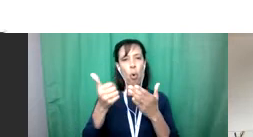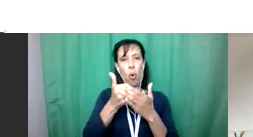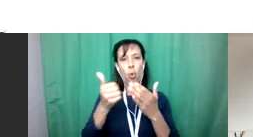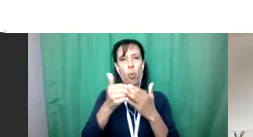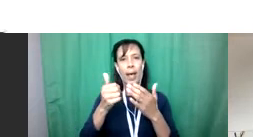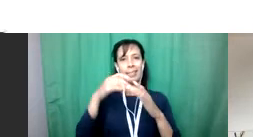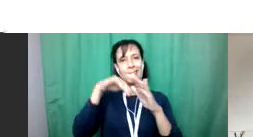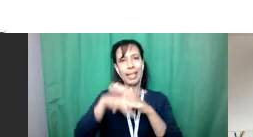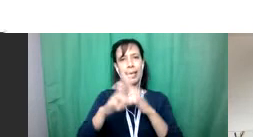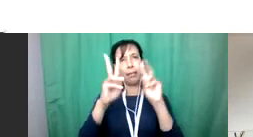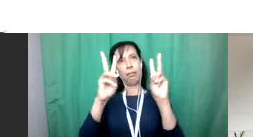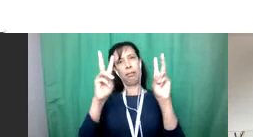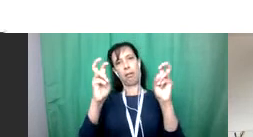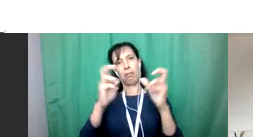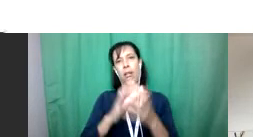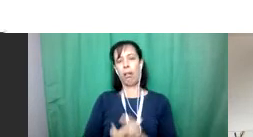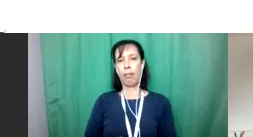Okay.